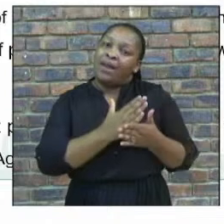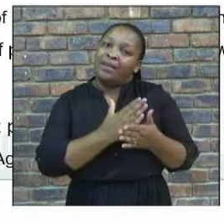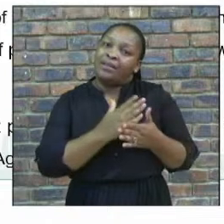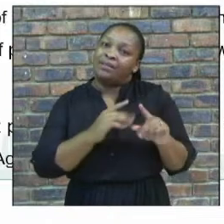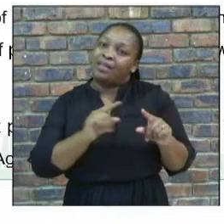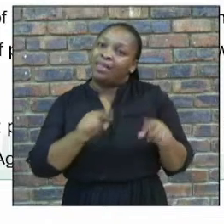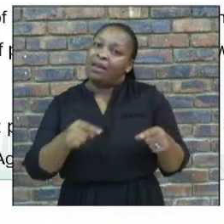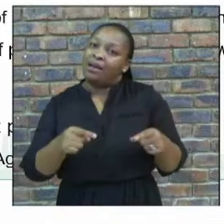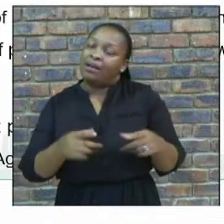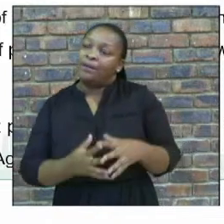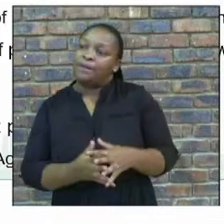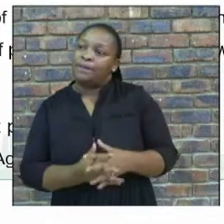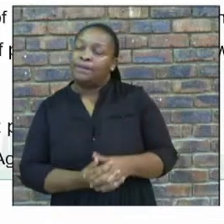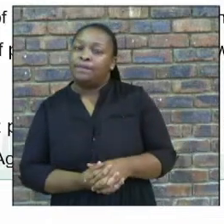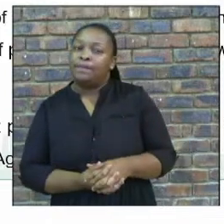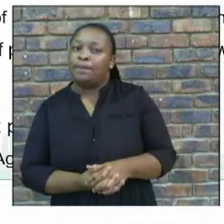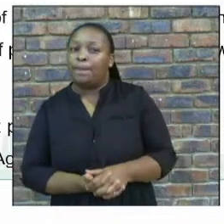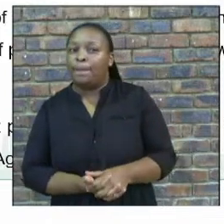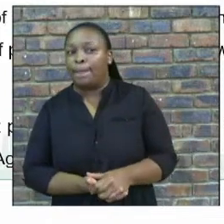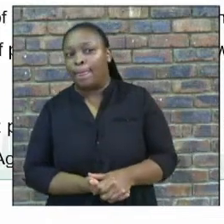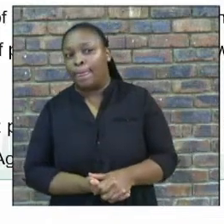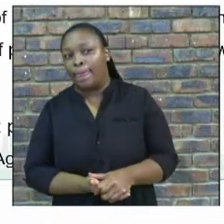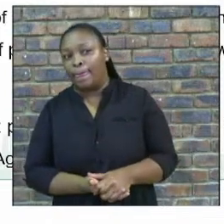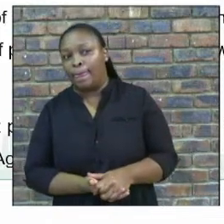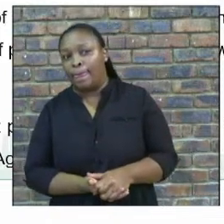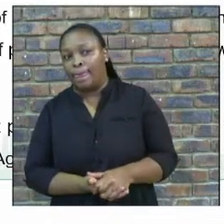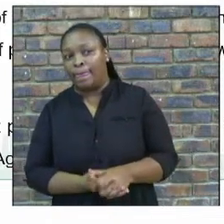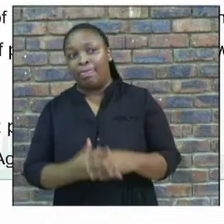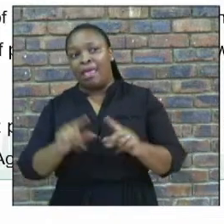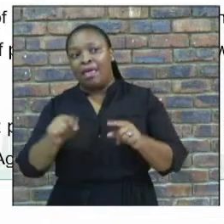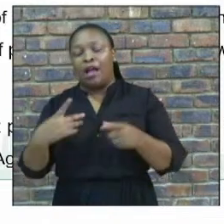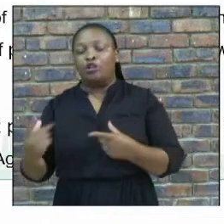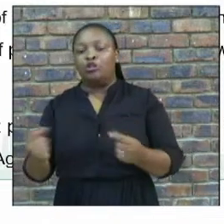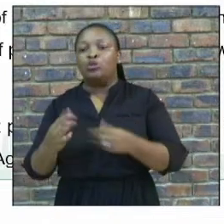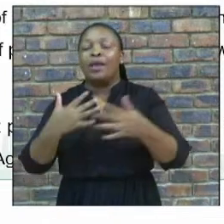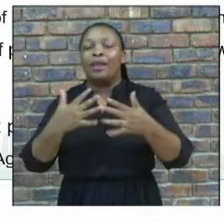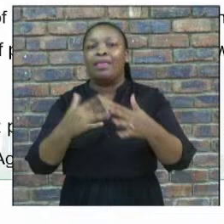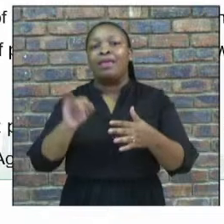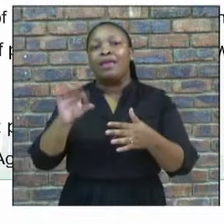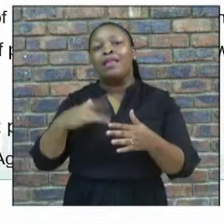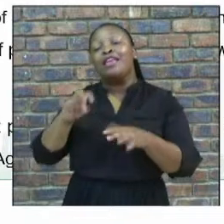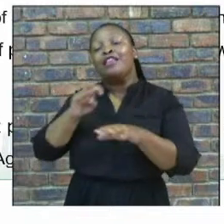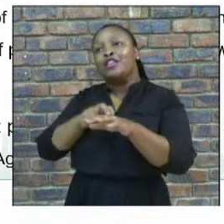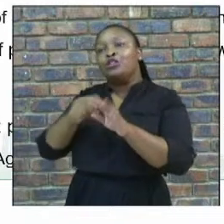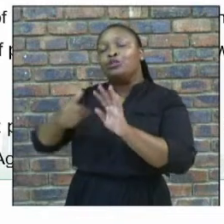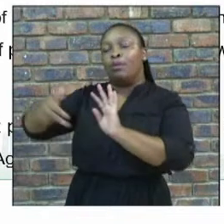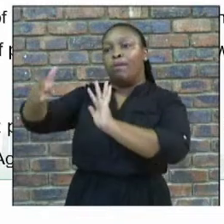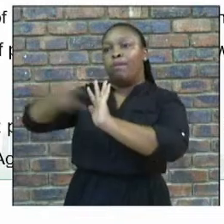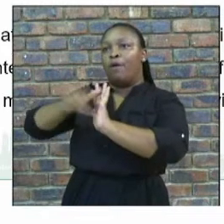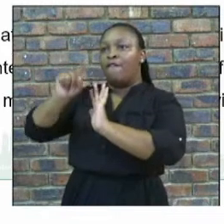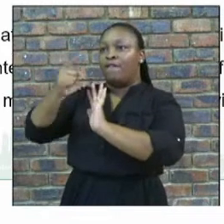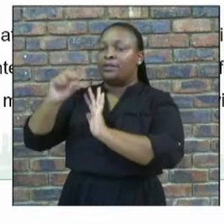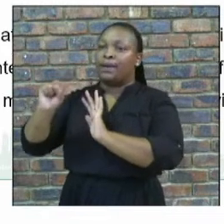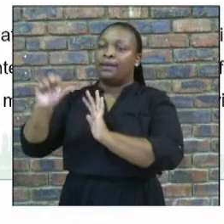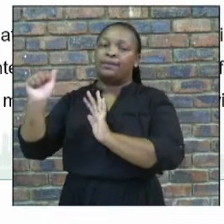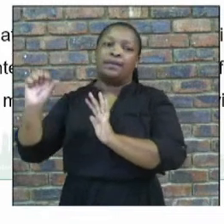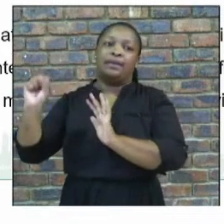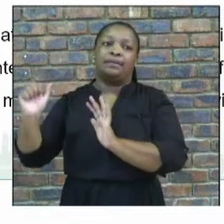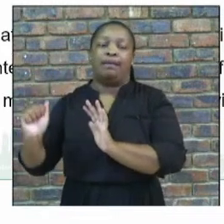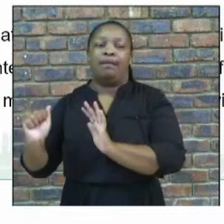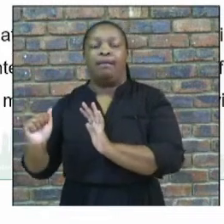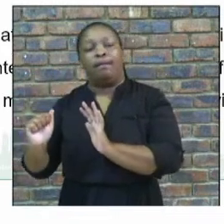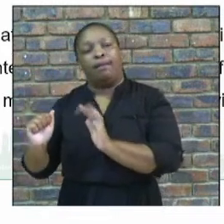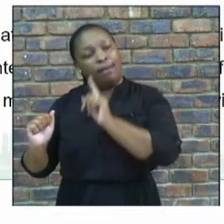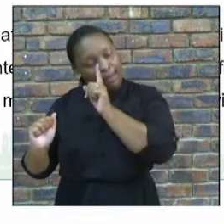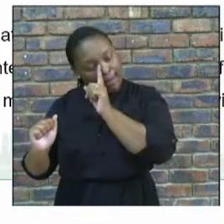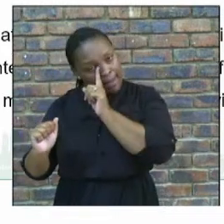a production phase without the approval of our agency, which is PASA.